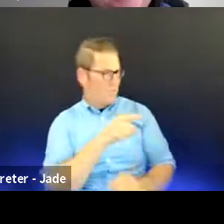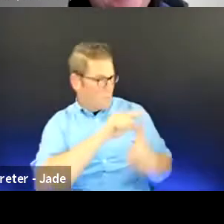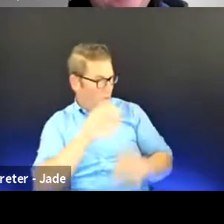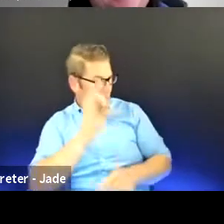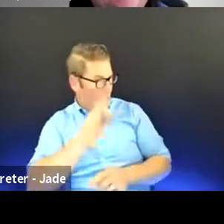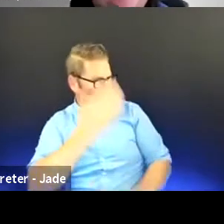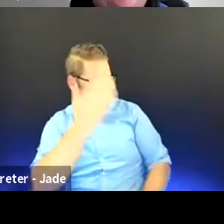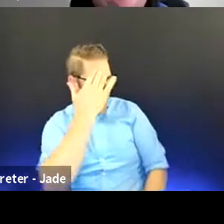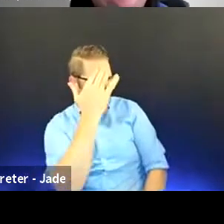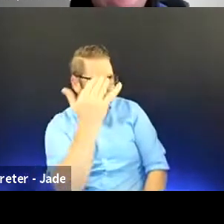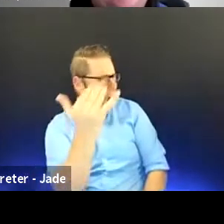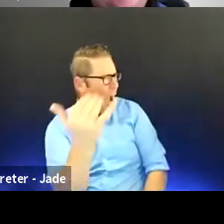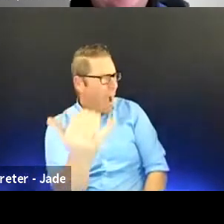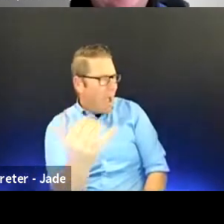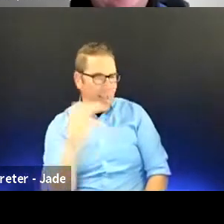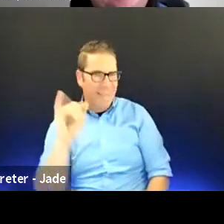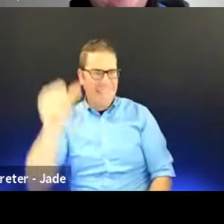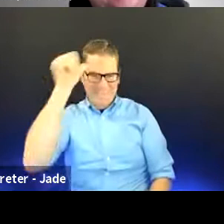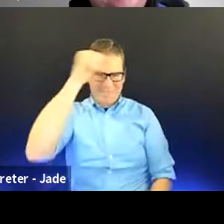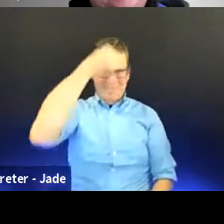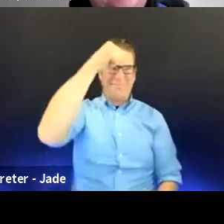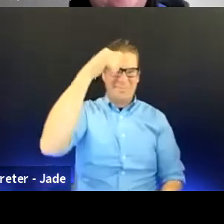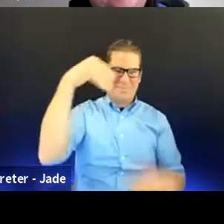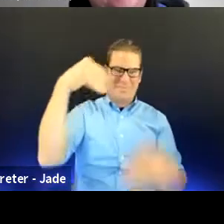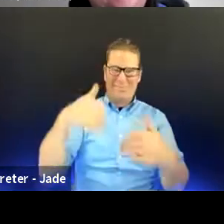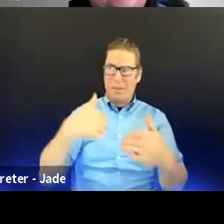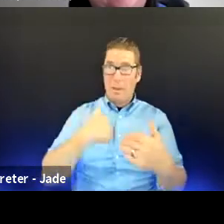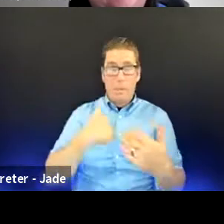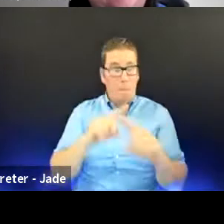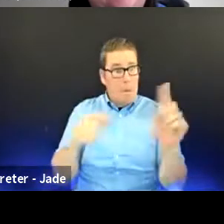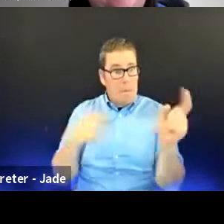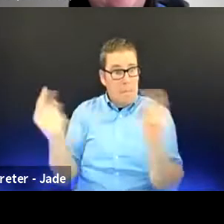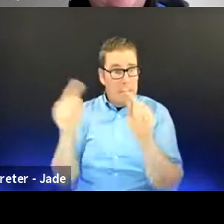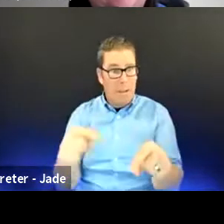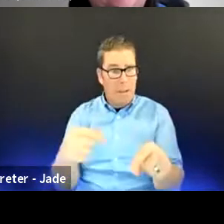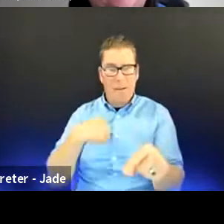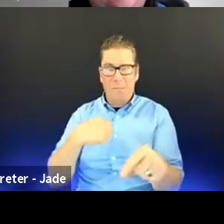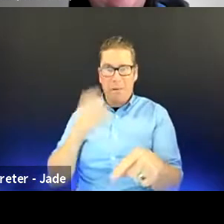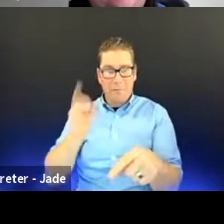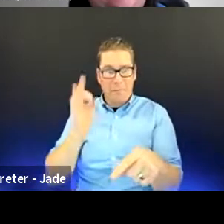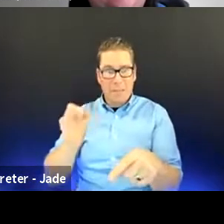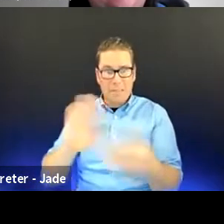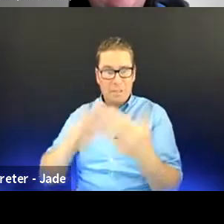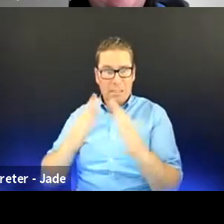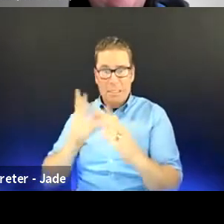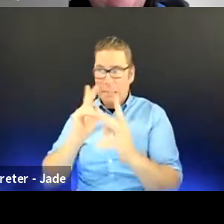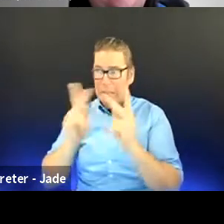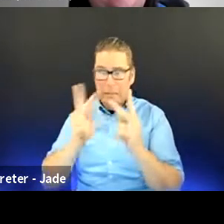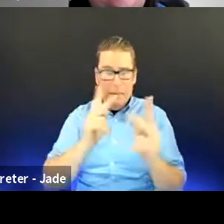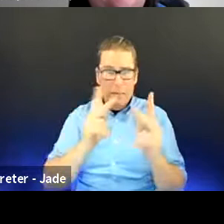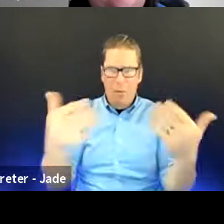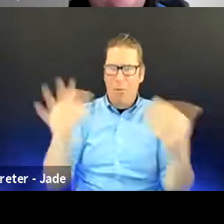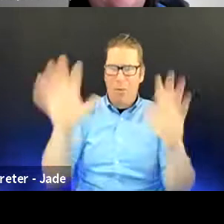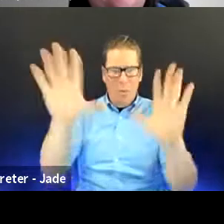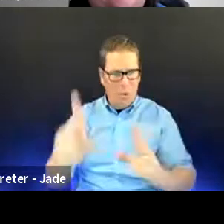And ever since I came to Fresno, I thought this was the greatest place. It's very friendly, a lot of great people. I graduated